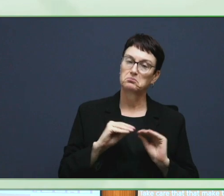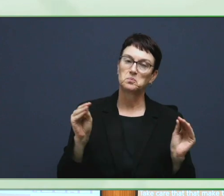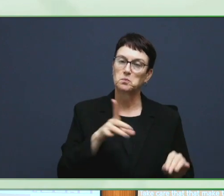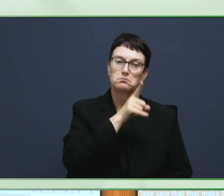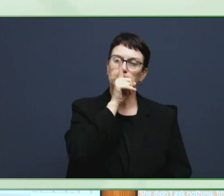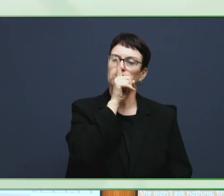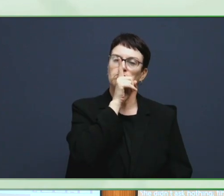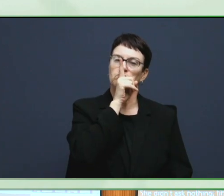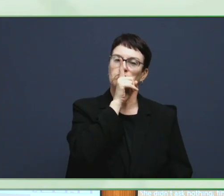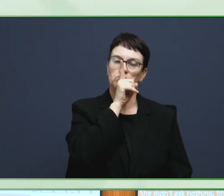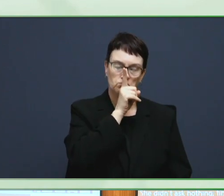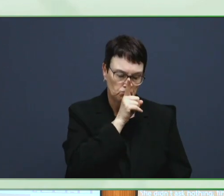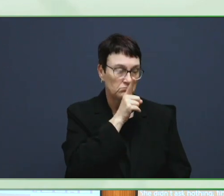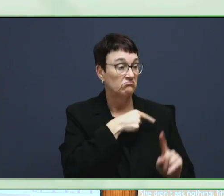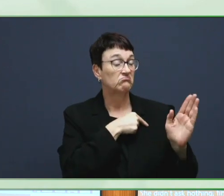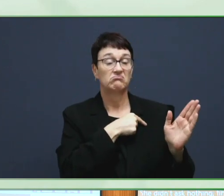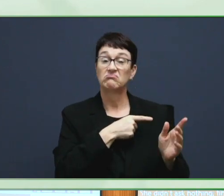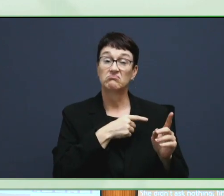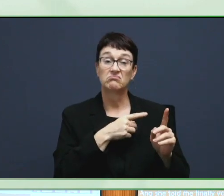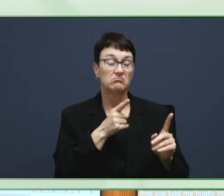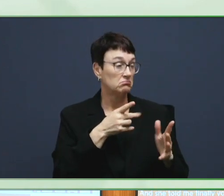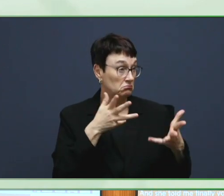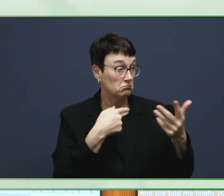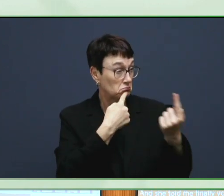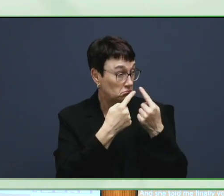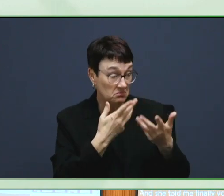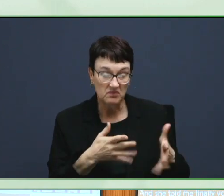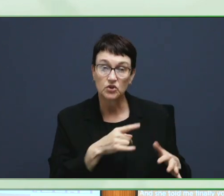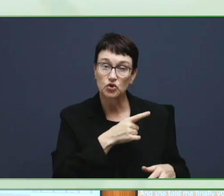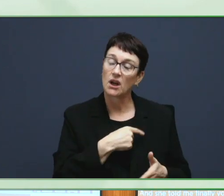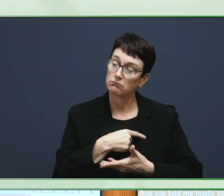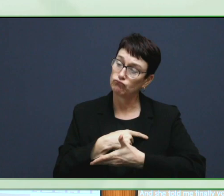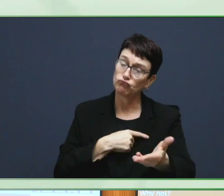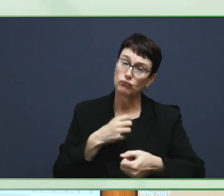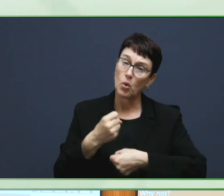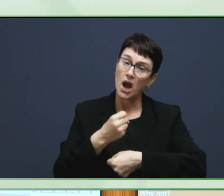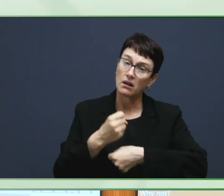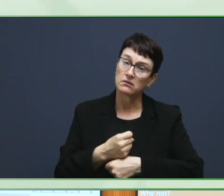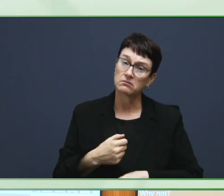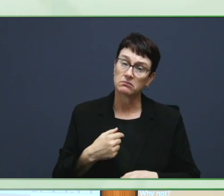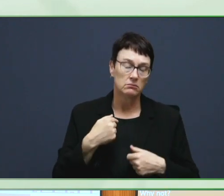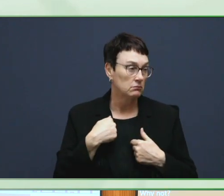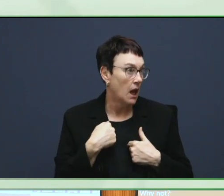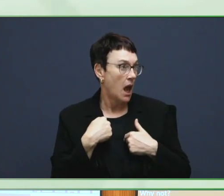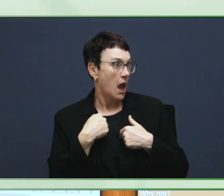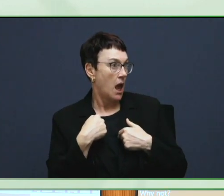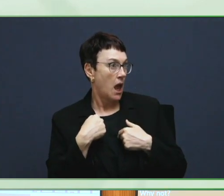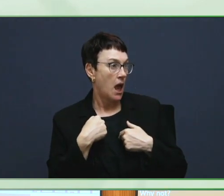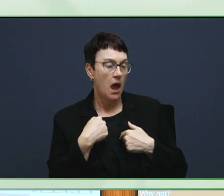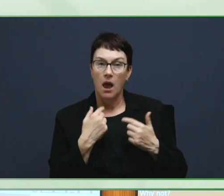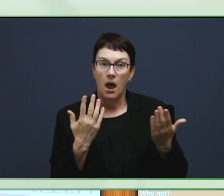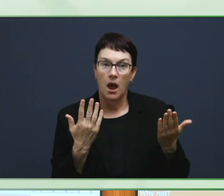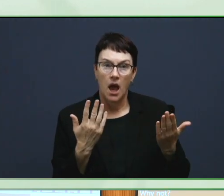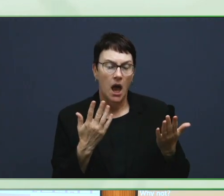can work. Why not? You can work. But why not? Tell me, what's